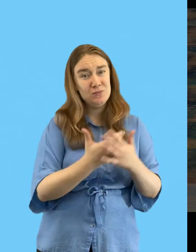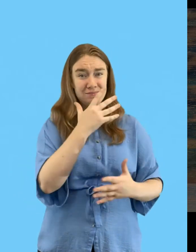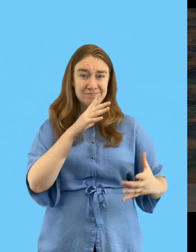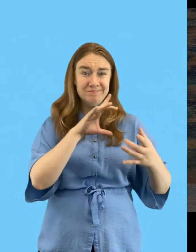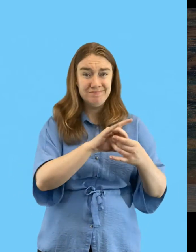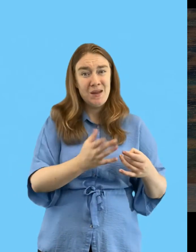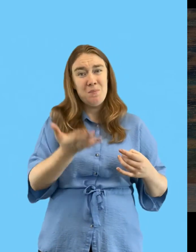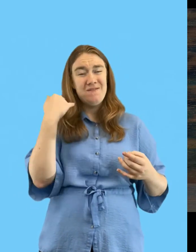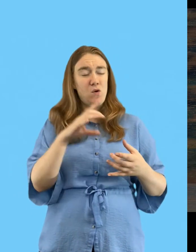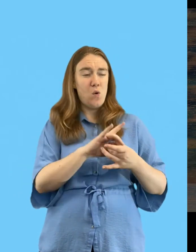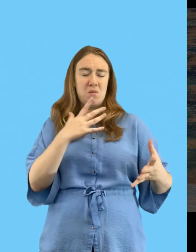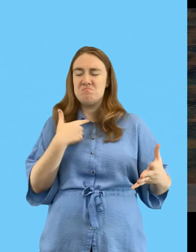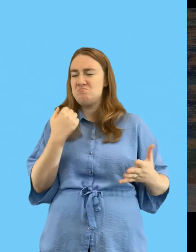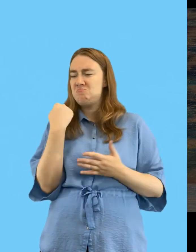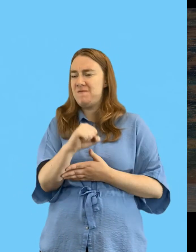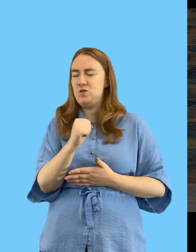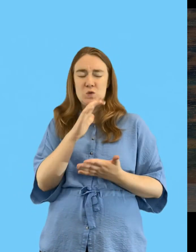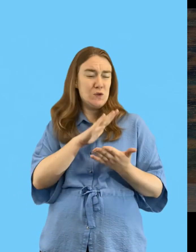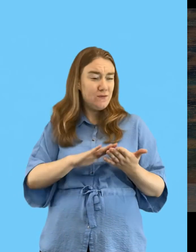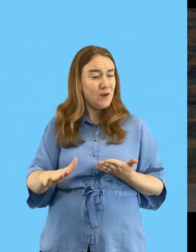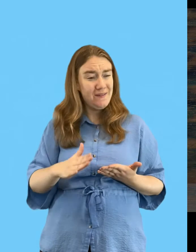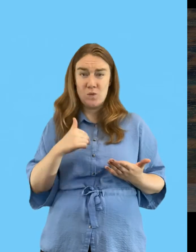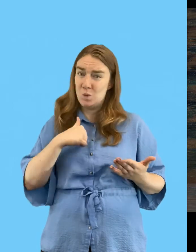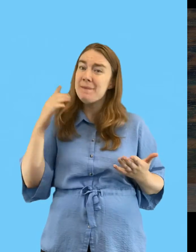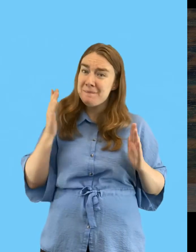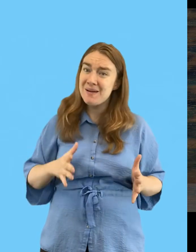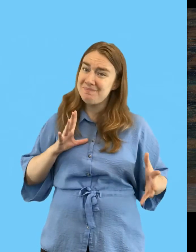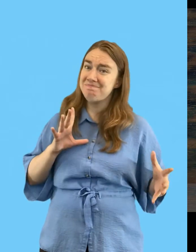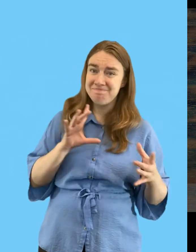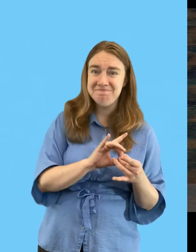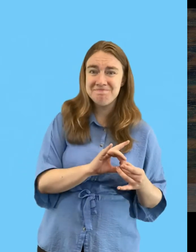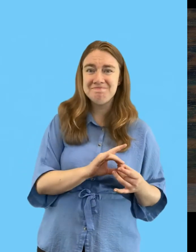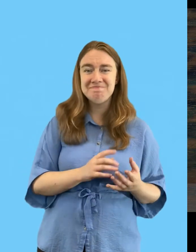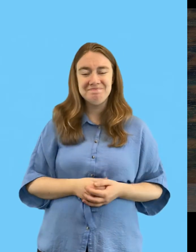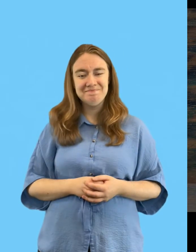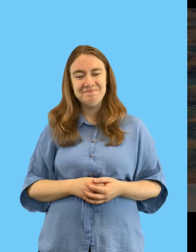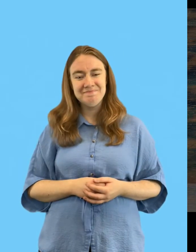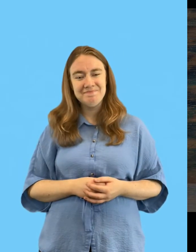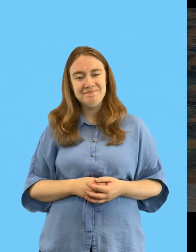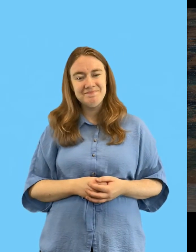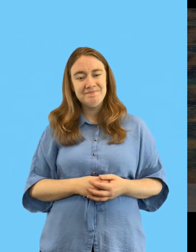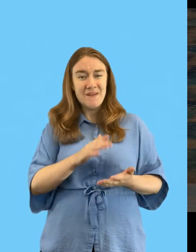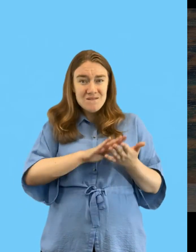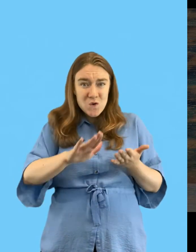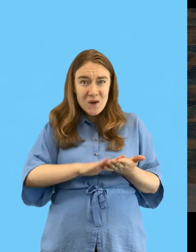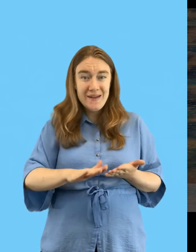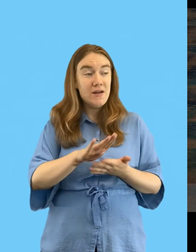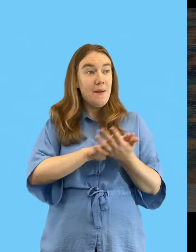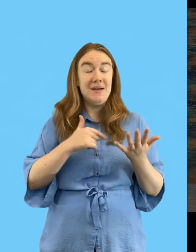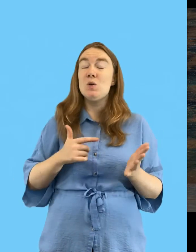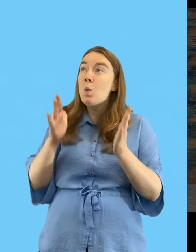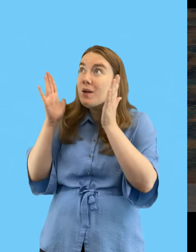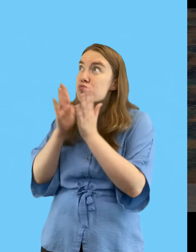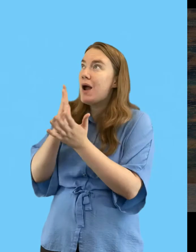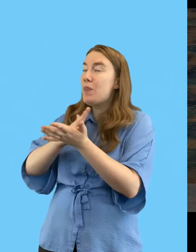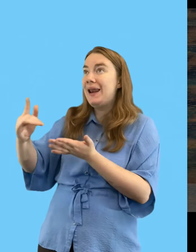been broken by a lack of willingness to forgive, so that we can pray with a clear conscience the Lord's